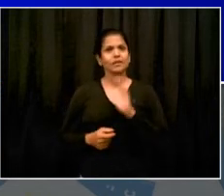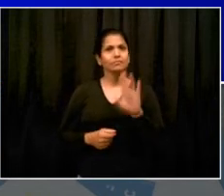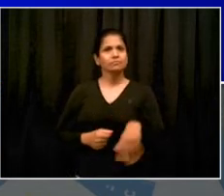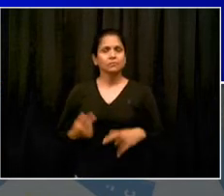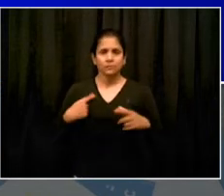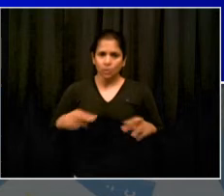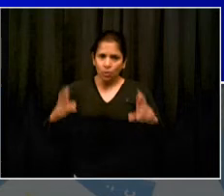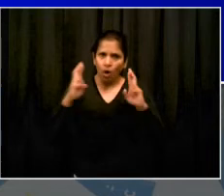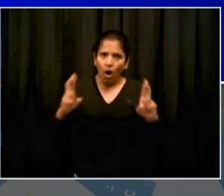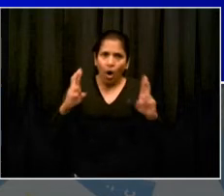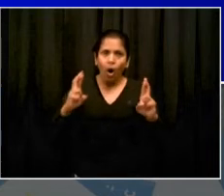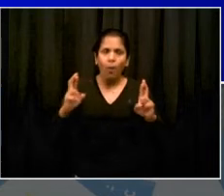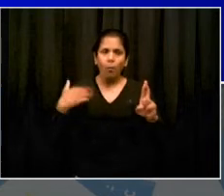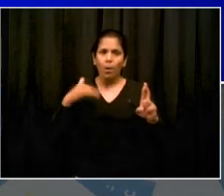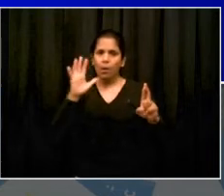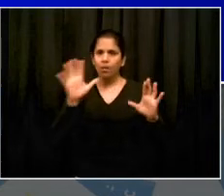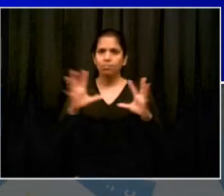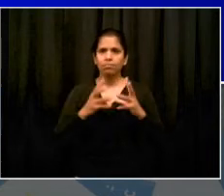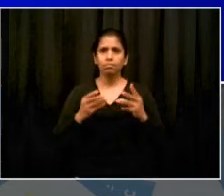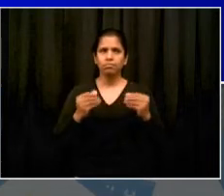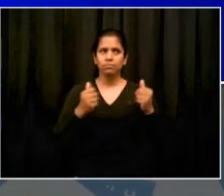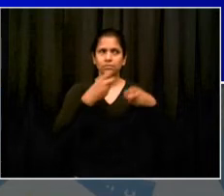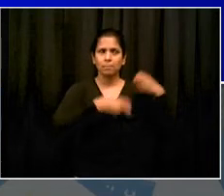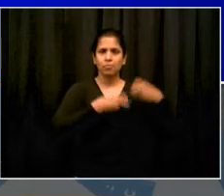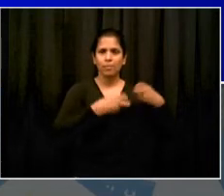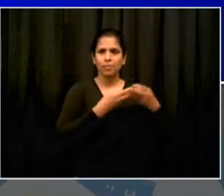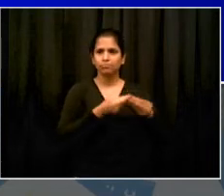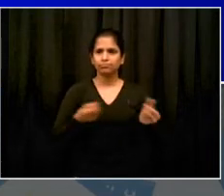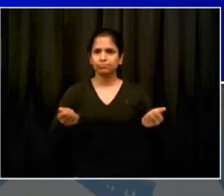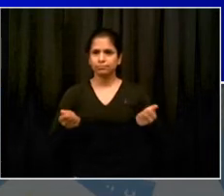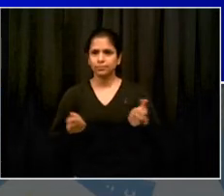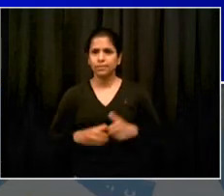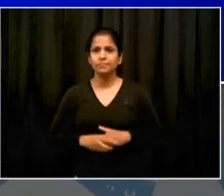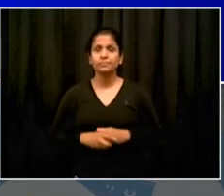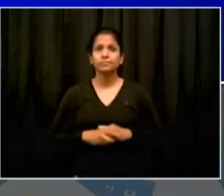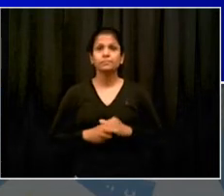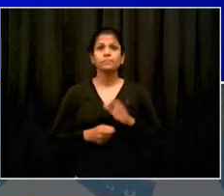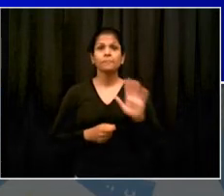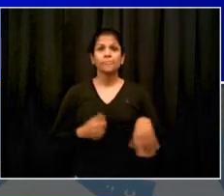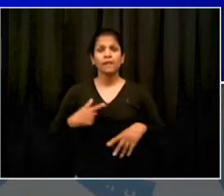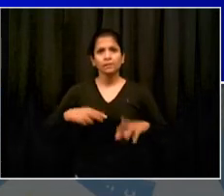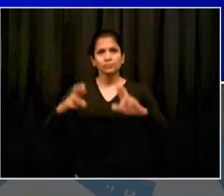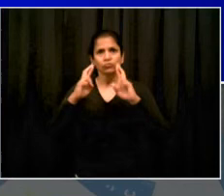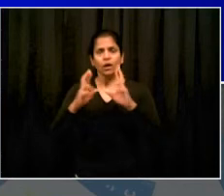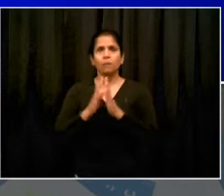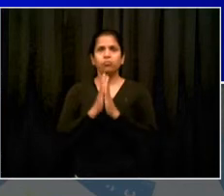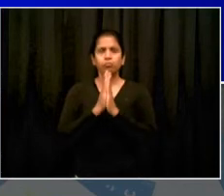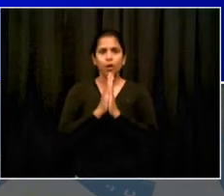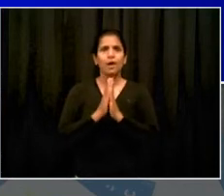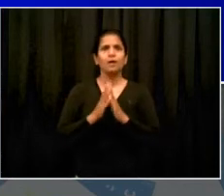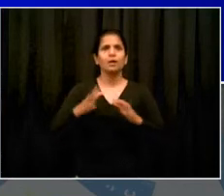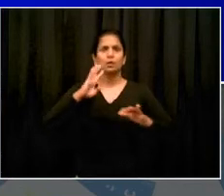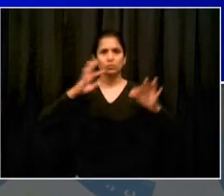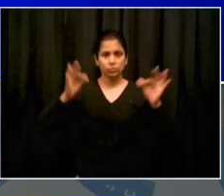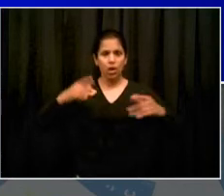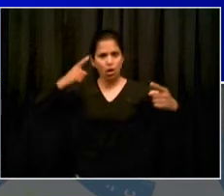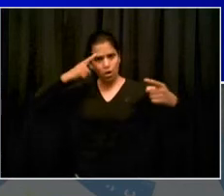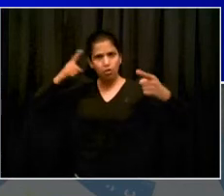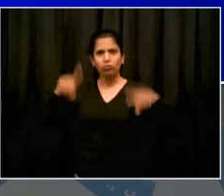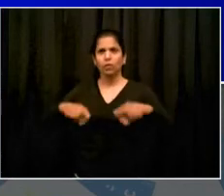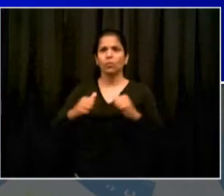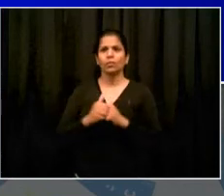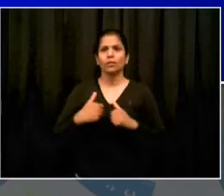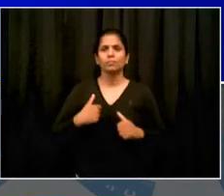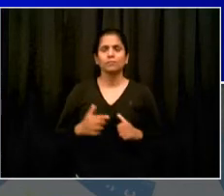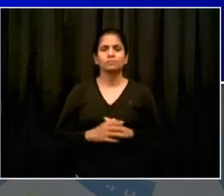came from Washington. So I'm hoping and praying the courts will agree. In the meantime, everyone, please, if you have not filled out the